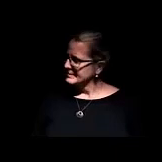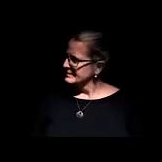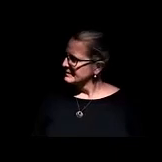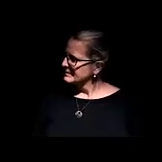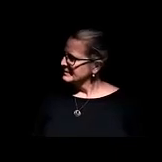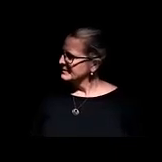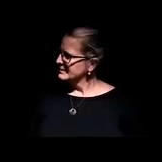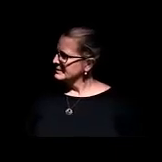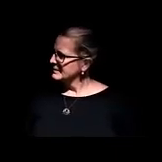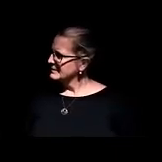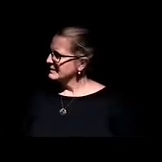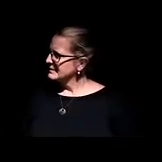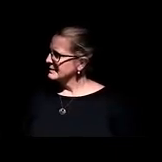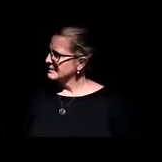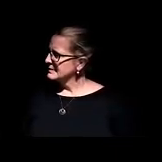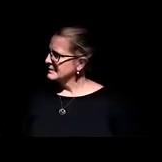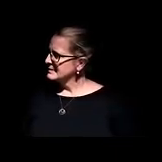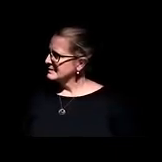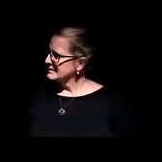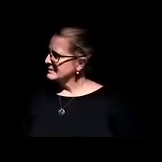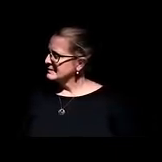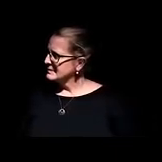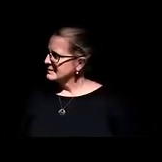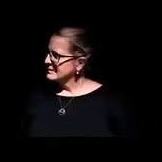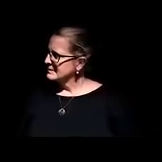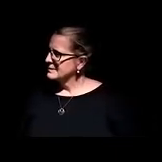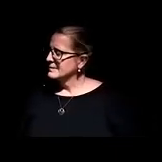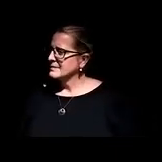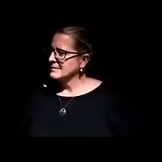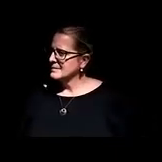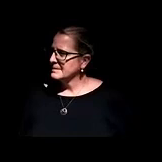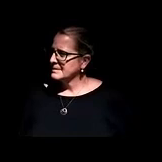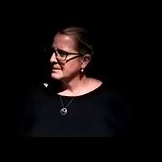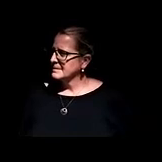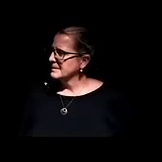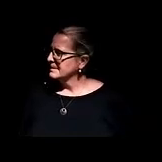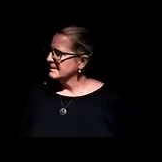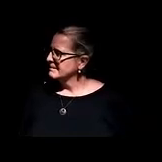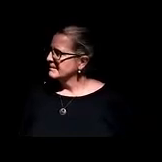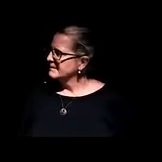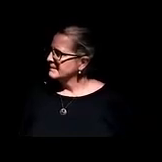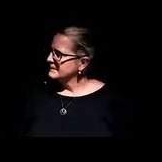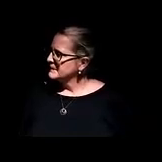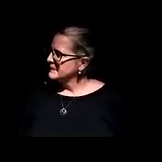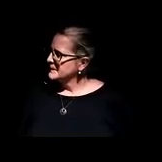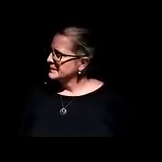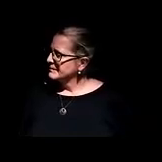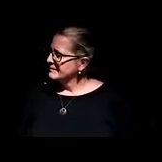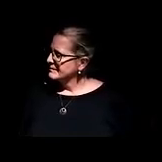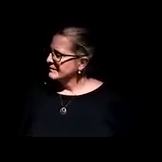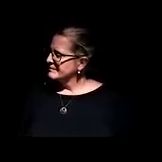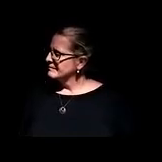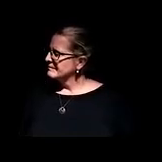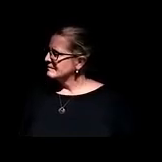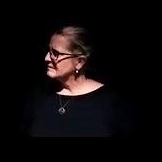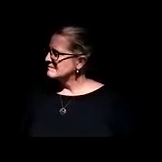Yeah, I don't know that information either. That's a good question. I think we wanted to make this ordinance like really accessible and